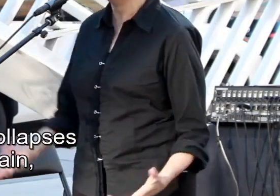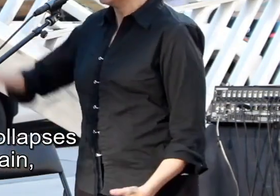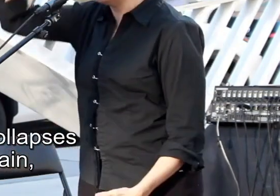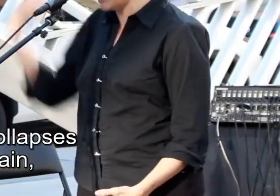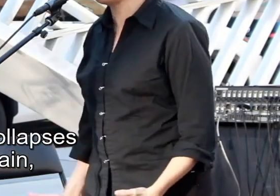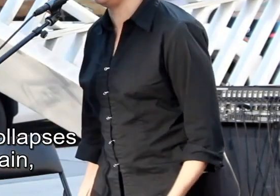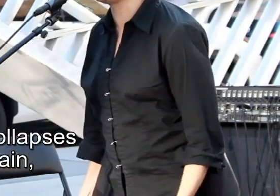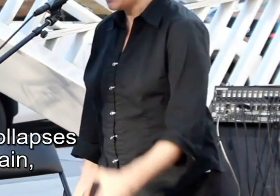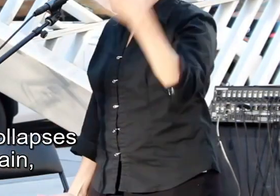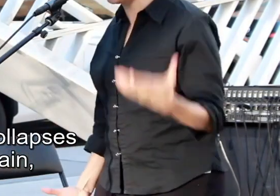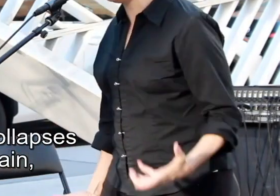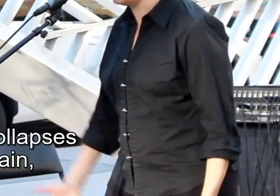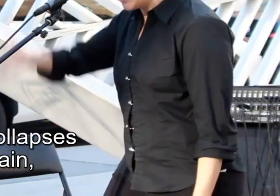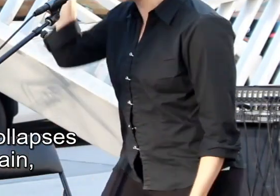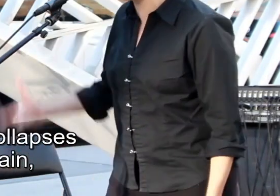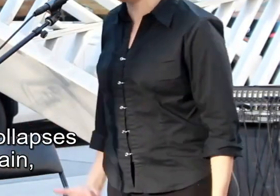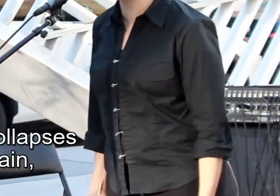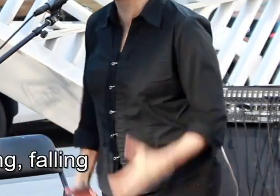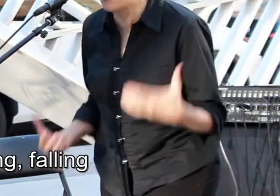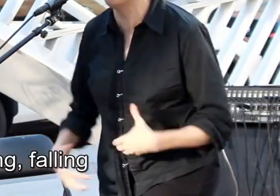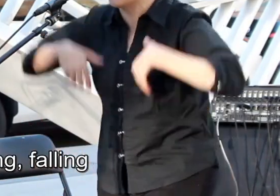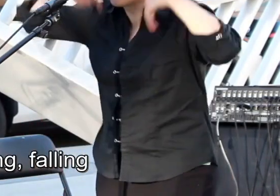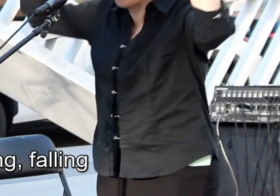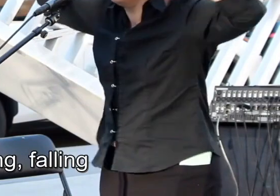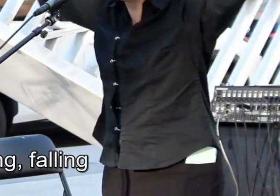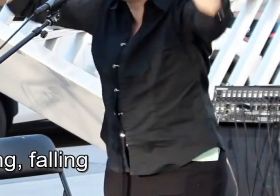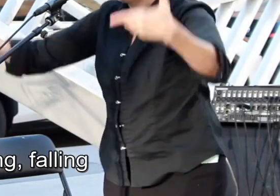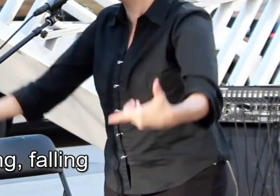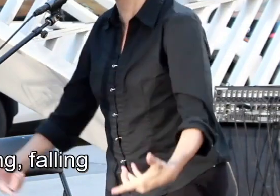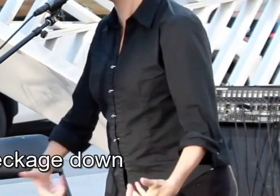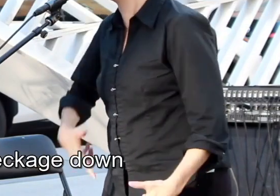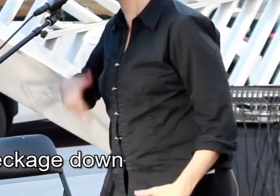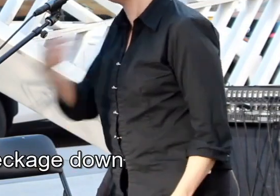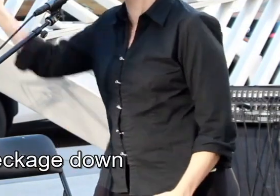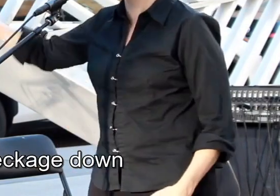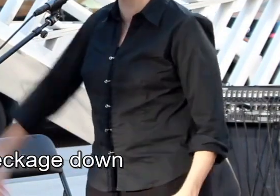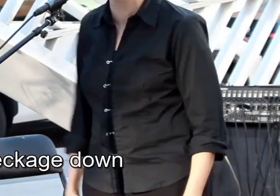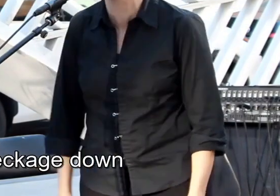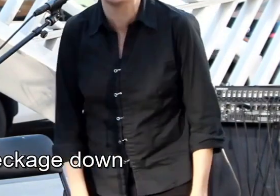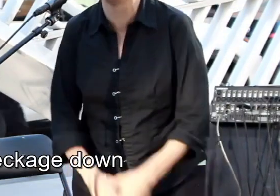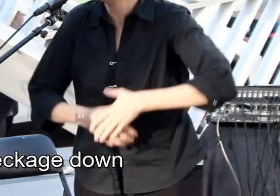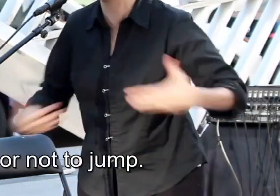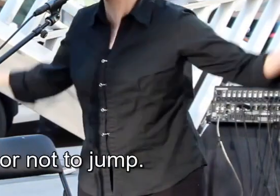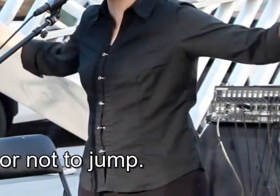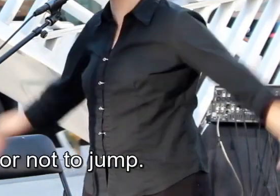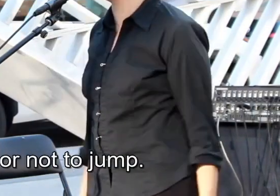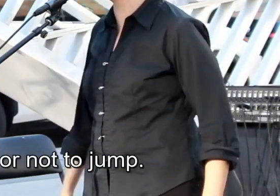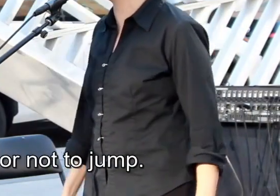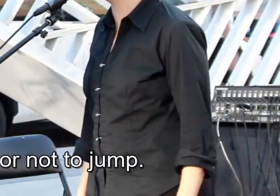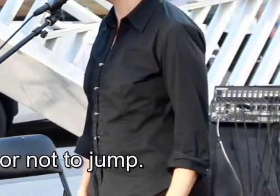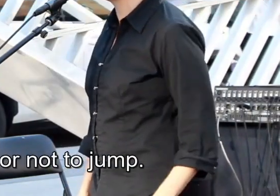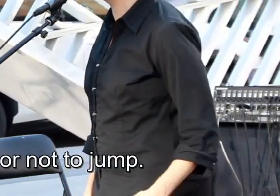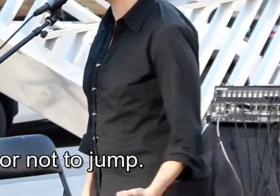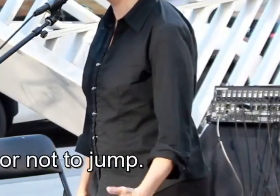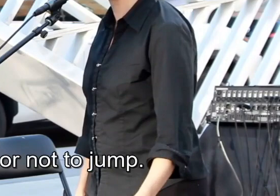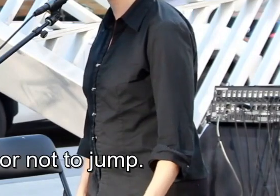real collapses again and again, dissolving, crumbling, falling, and I am riding the wreckage down, trying to decide whether